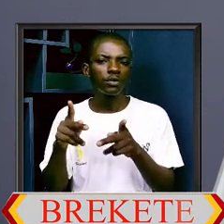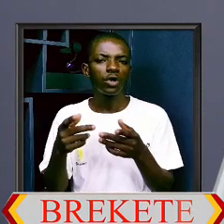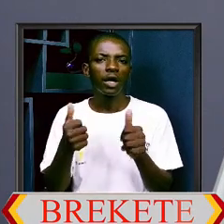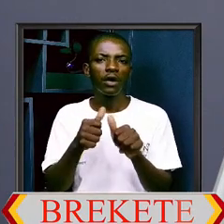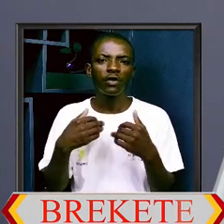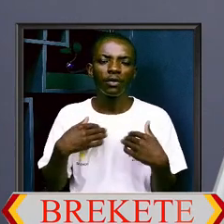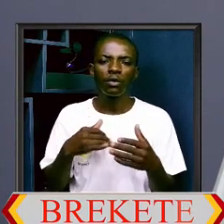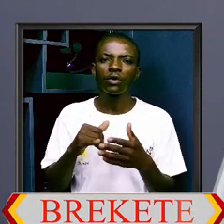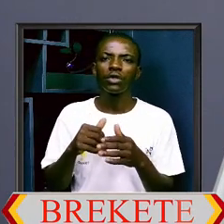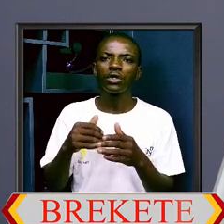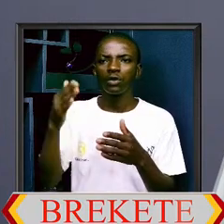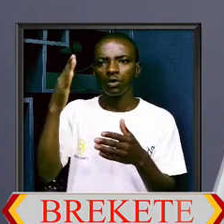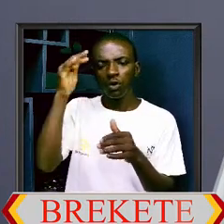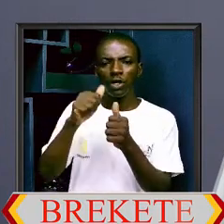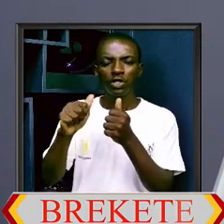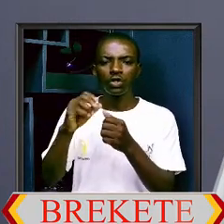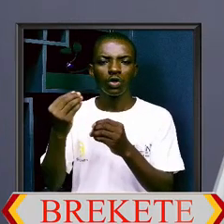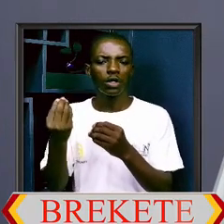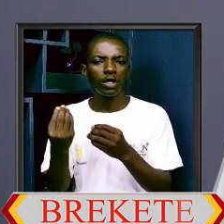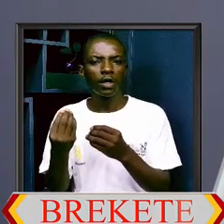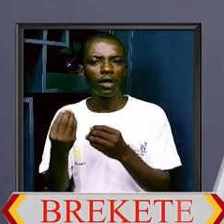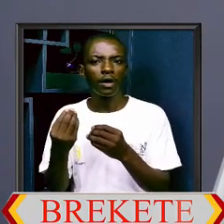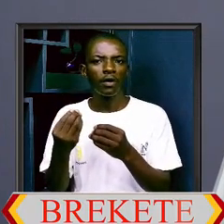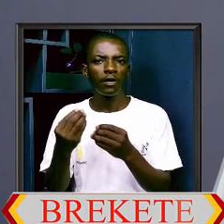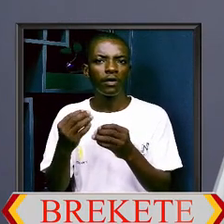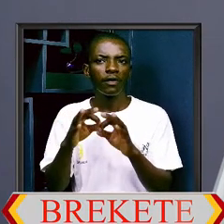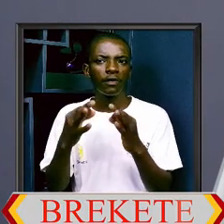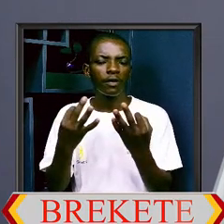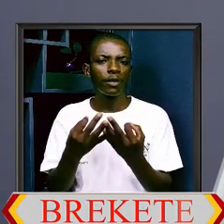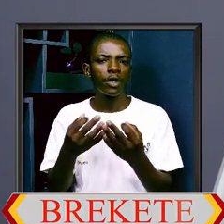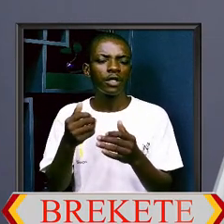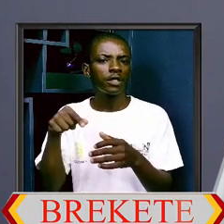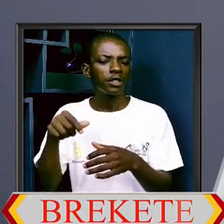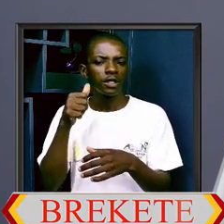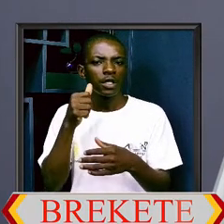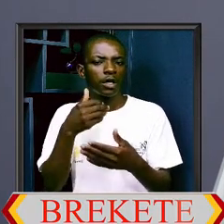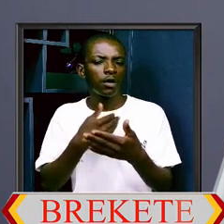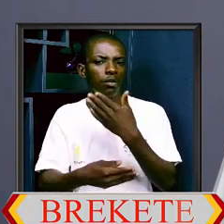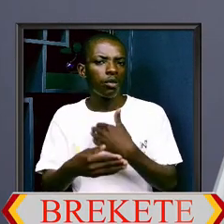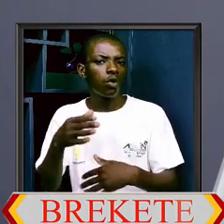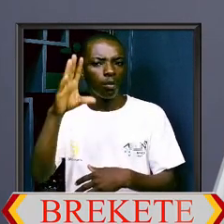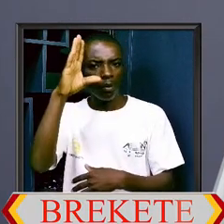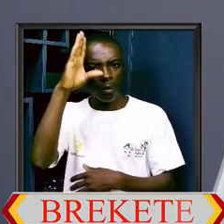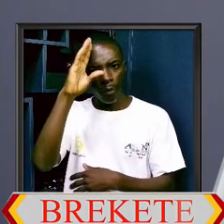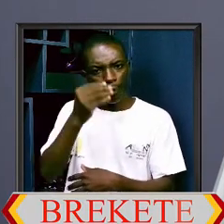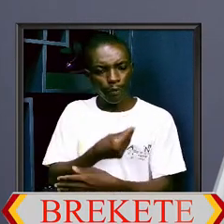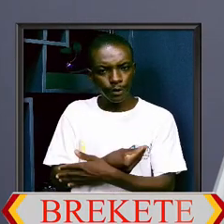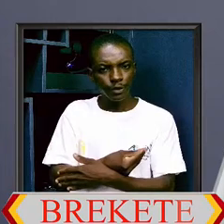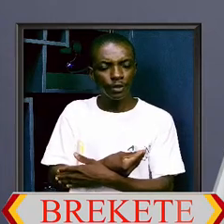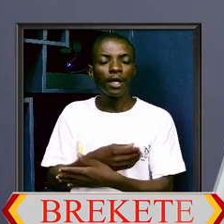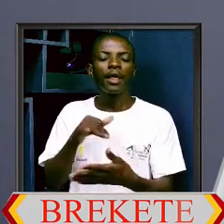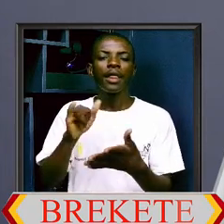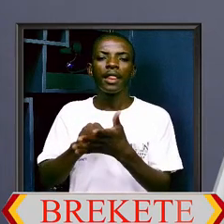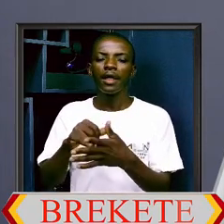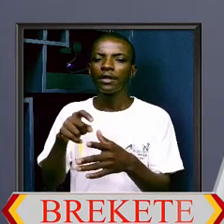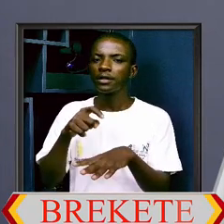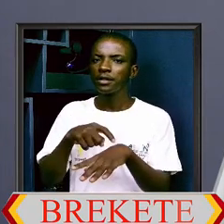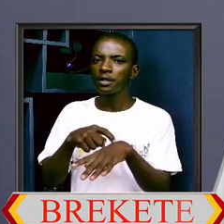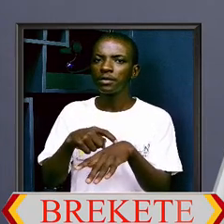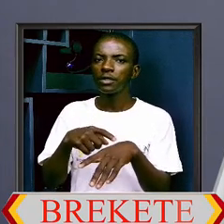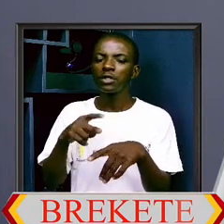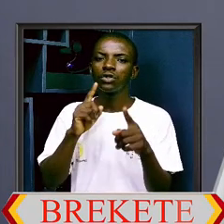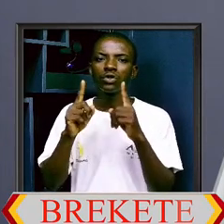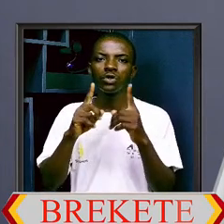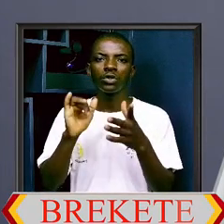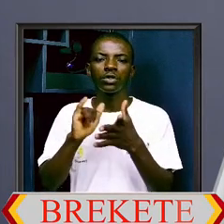come everybody be each other family this girl just born boy now that time then